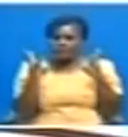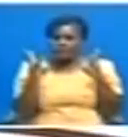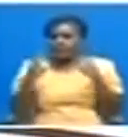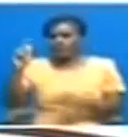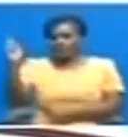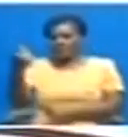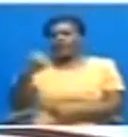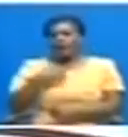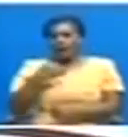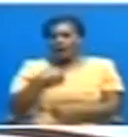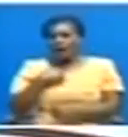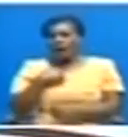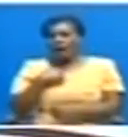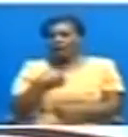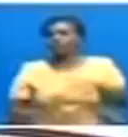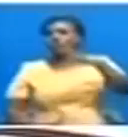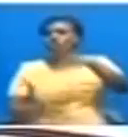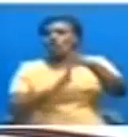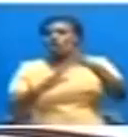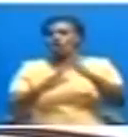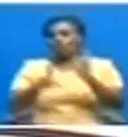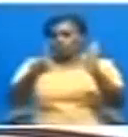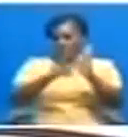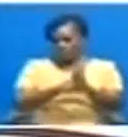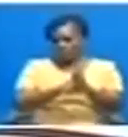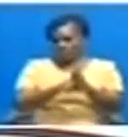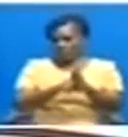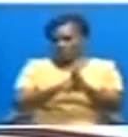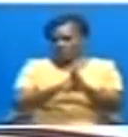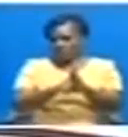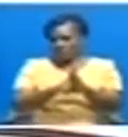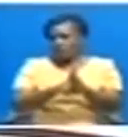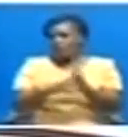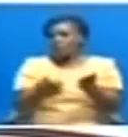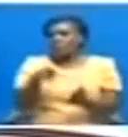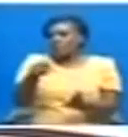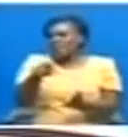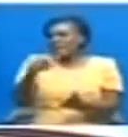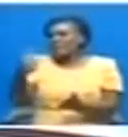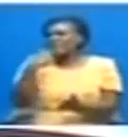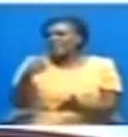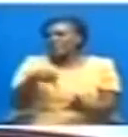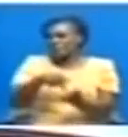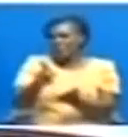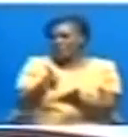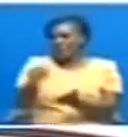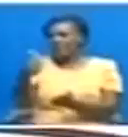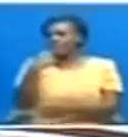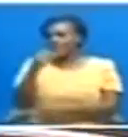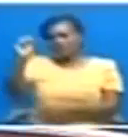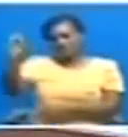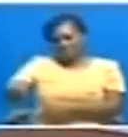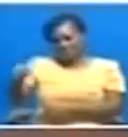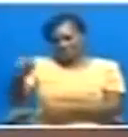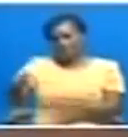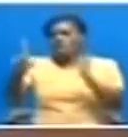whether in Kenya there are superior rulings than others. What about the one that said that teachers should be paid? Collins Ogada says,